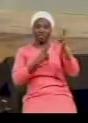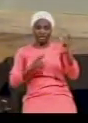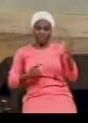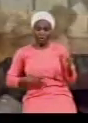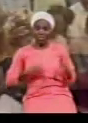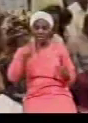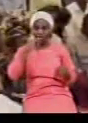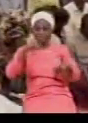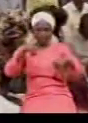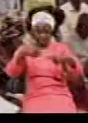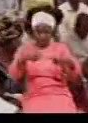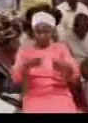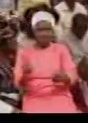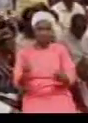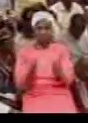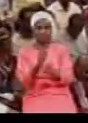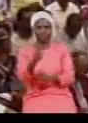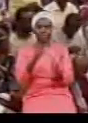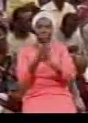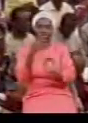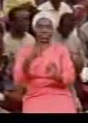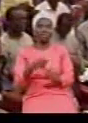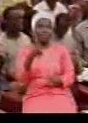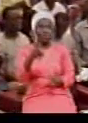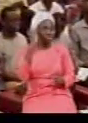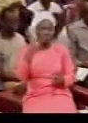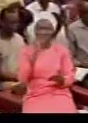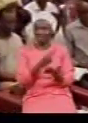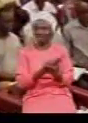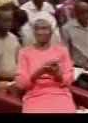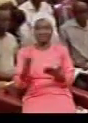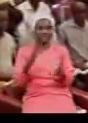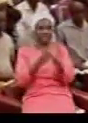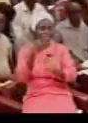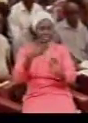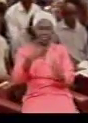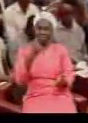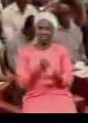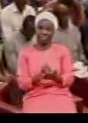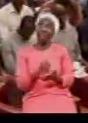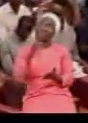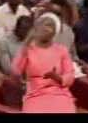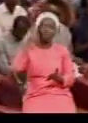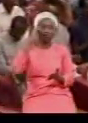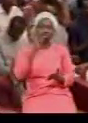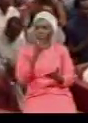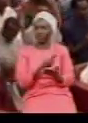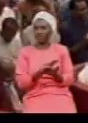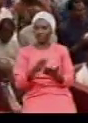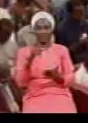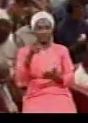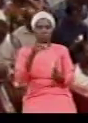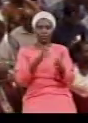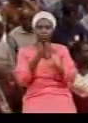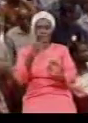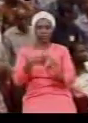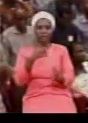you. You will not fail. He will not fail you.